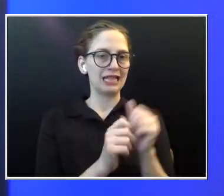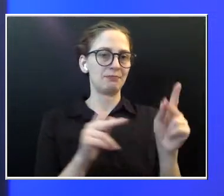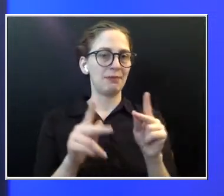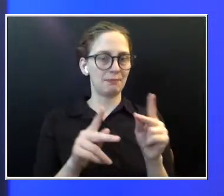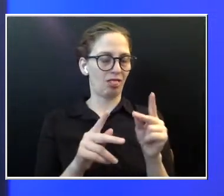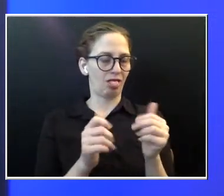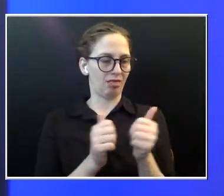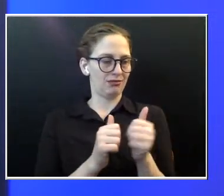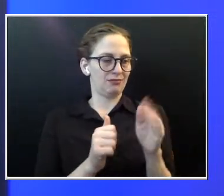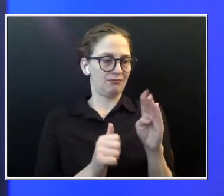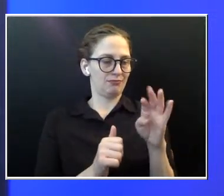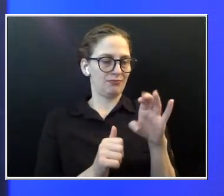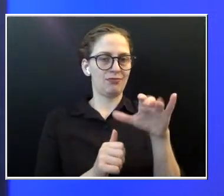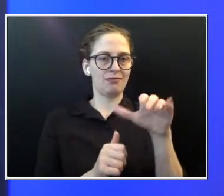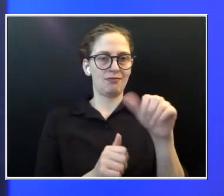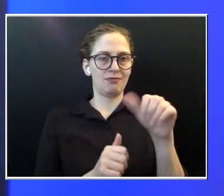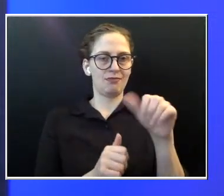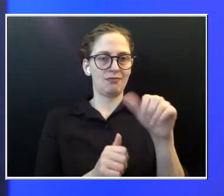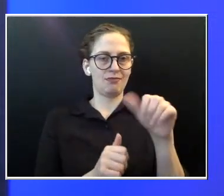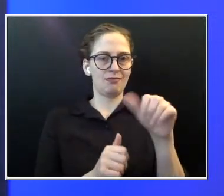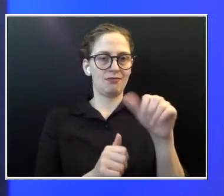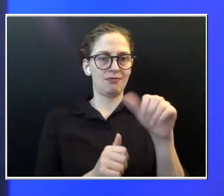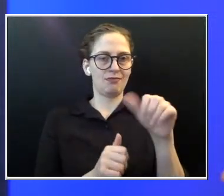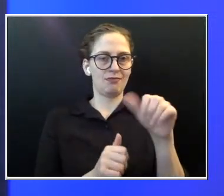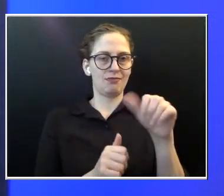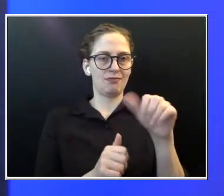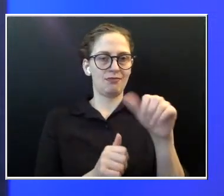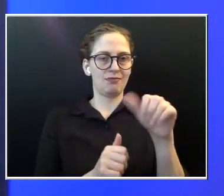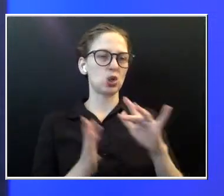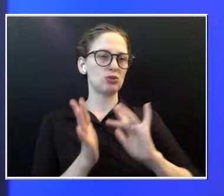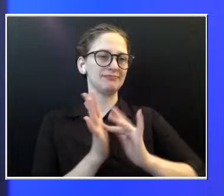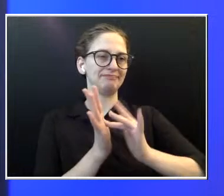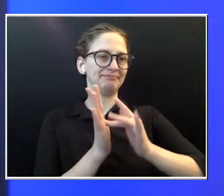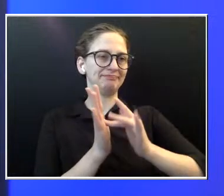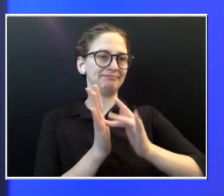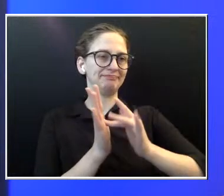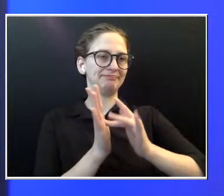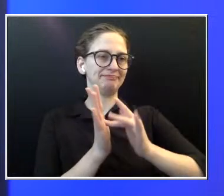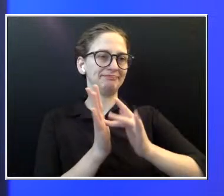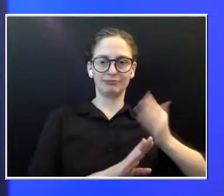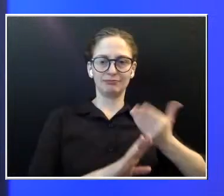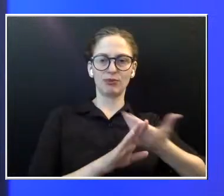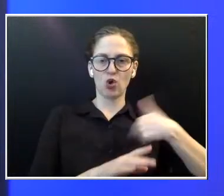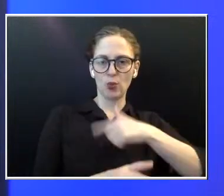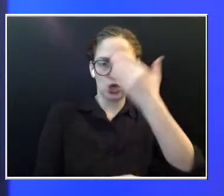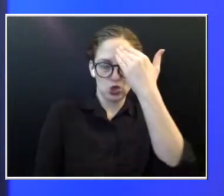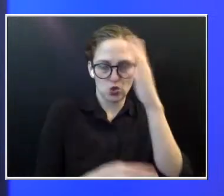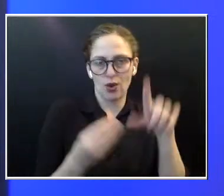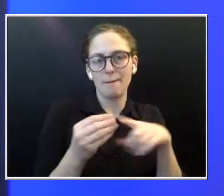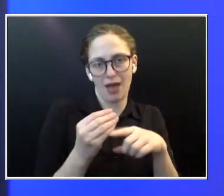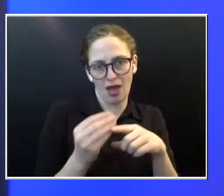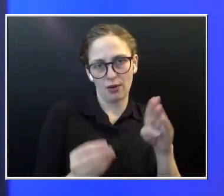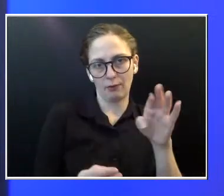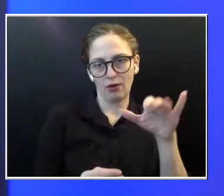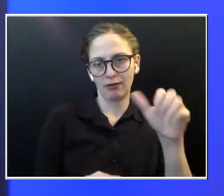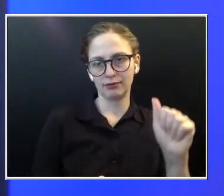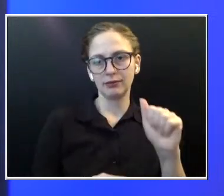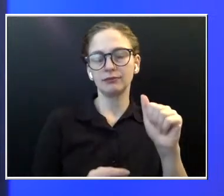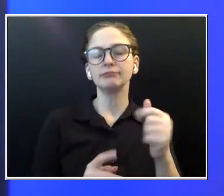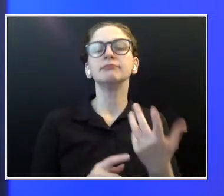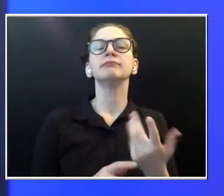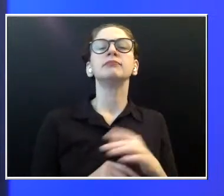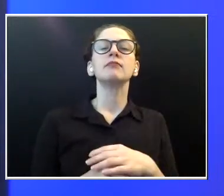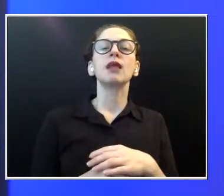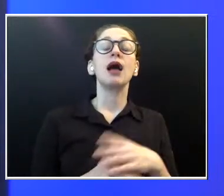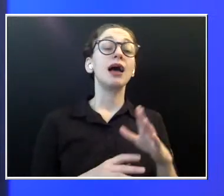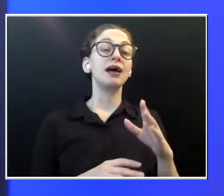genetic testing. But we do have options to lower risk, and bilateral mastectomy is not right for everybody, and we usually only consider